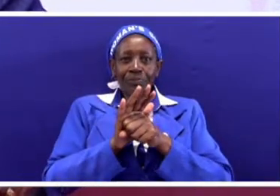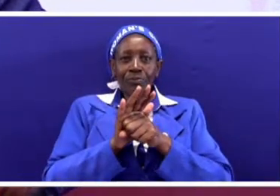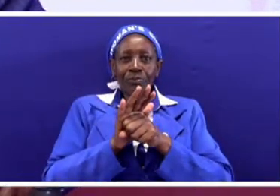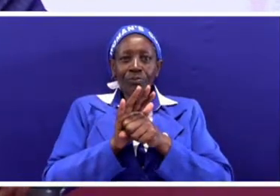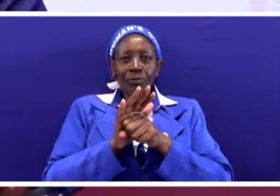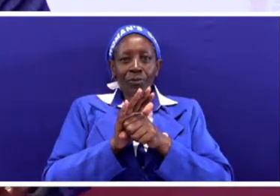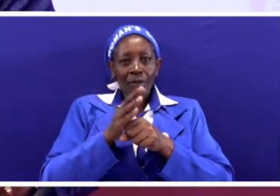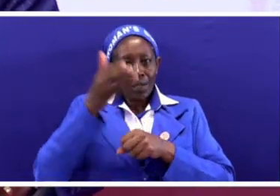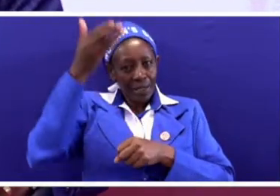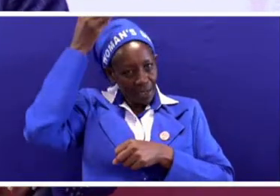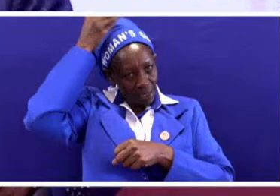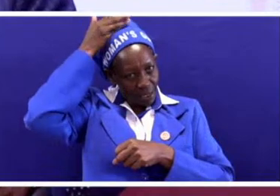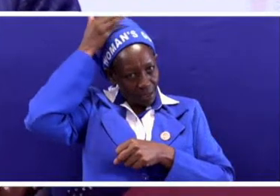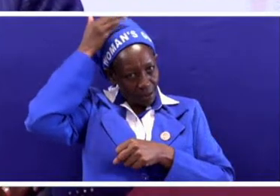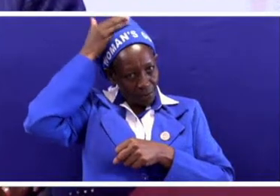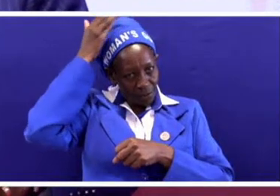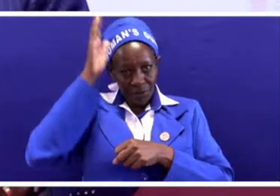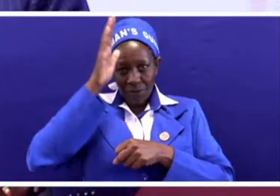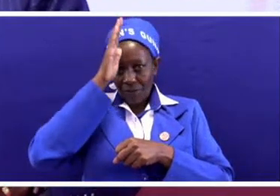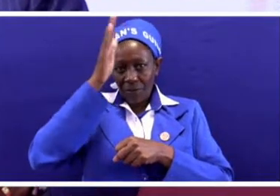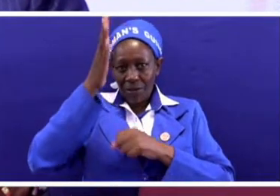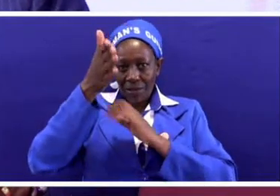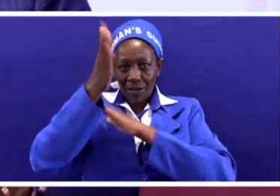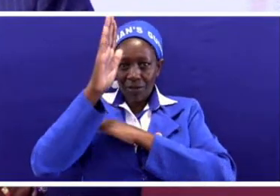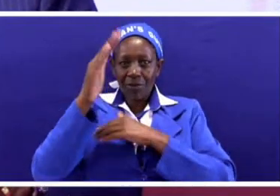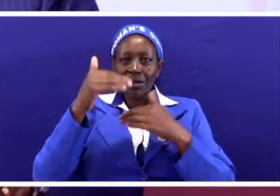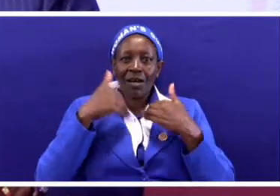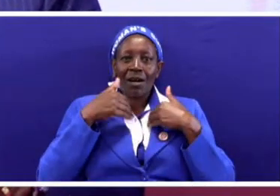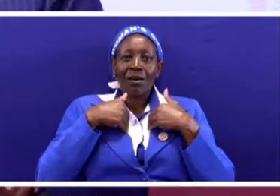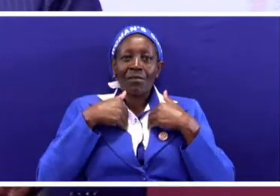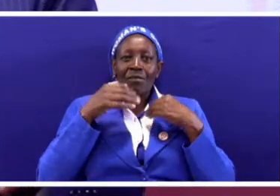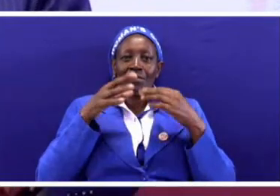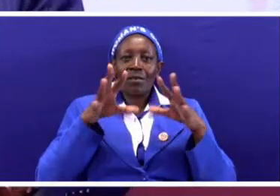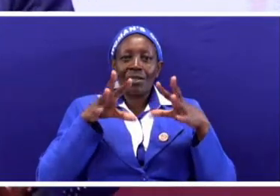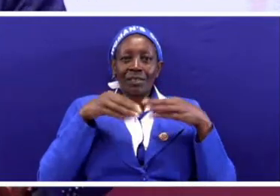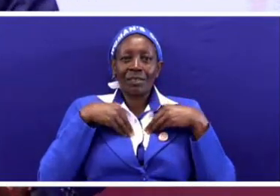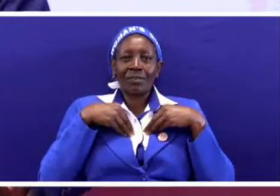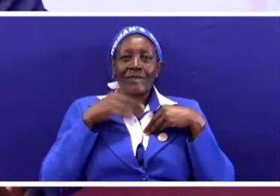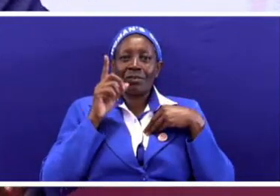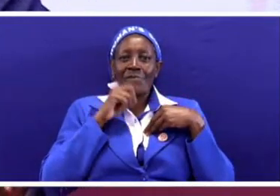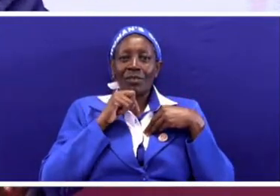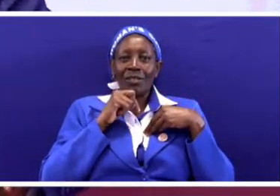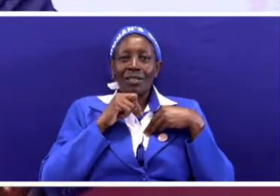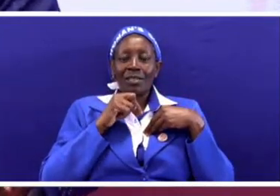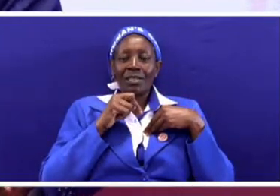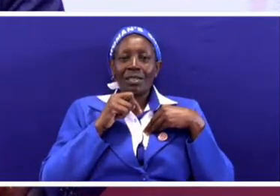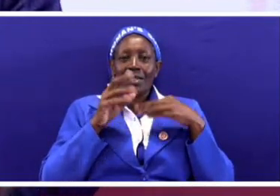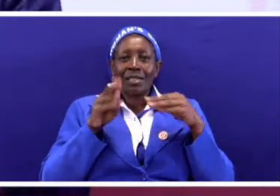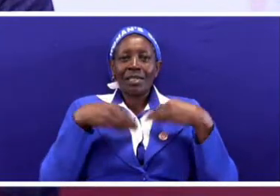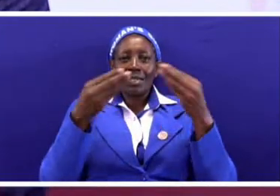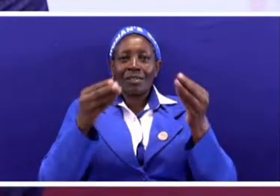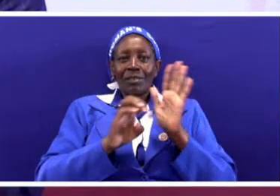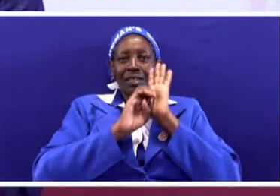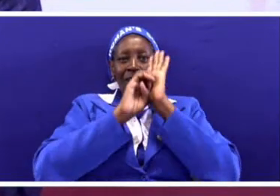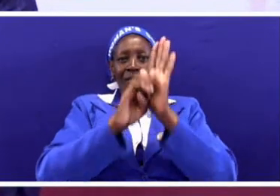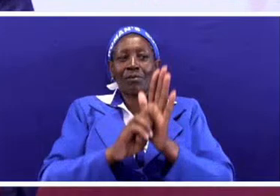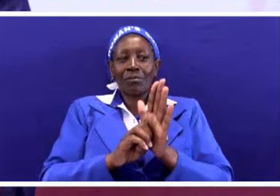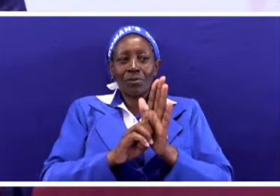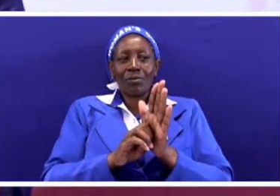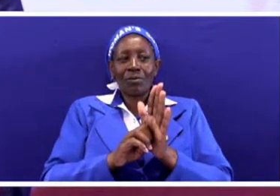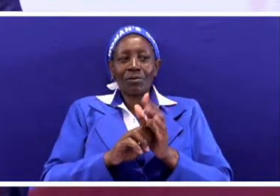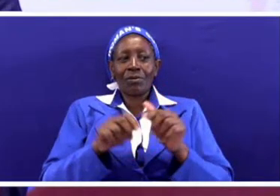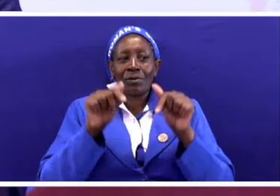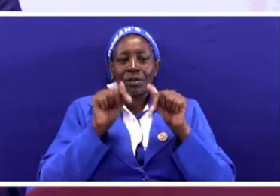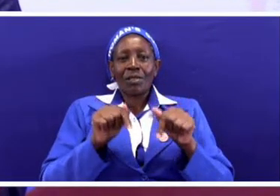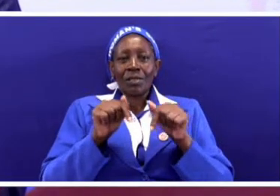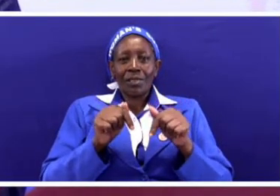the one our Father in God has likely received and who offers us an example in this GA.